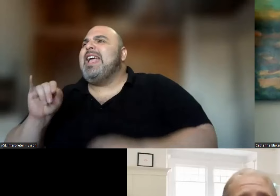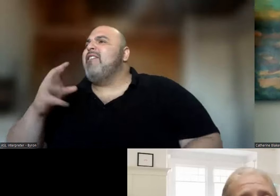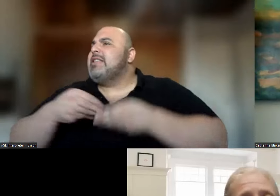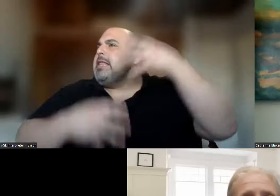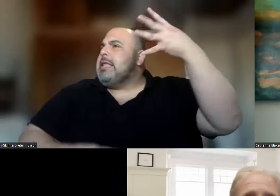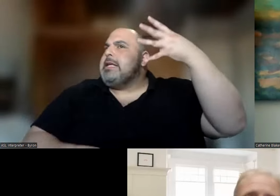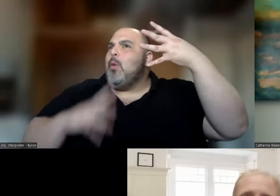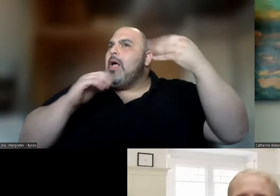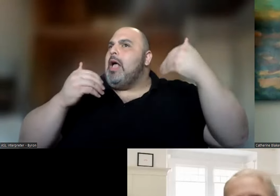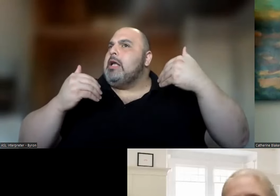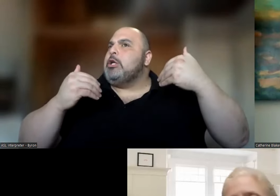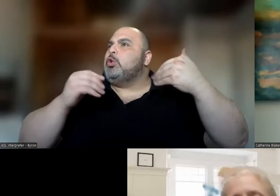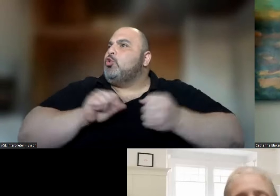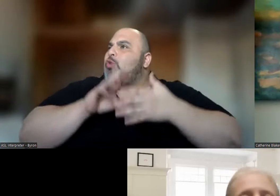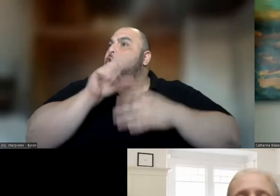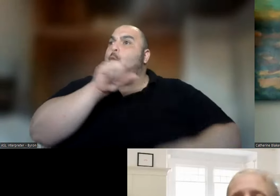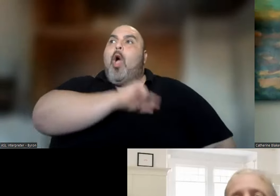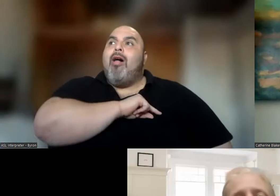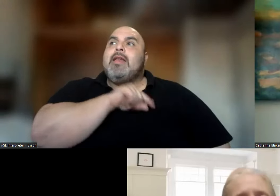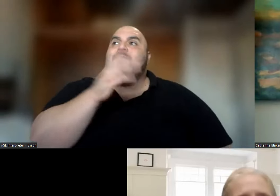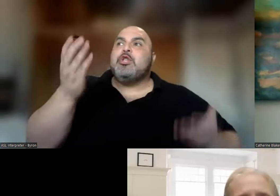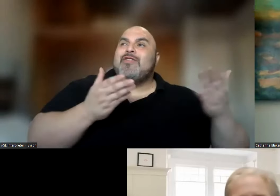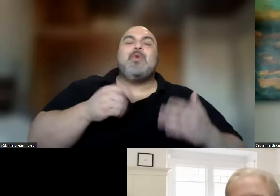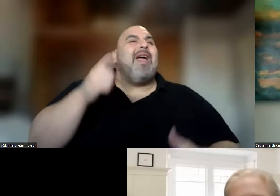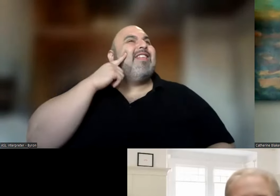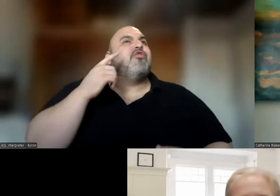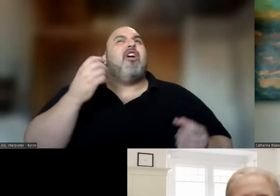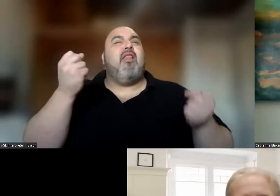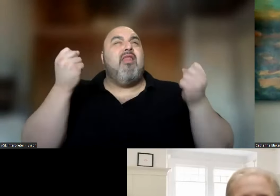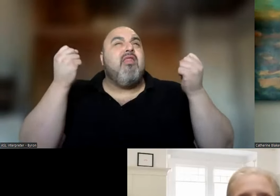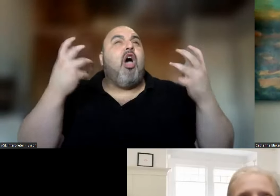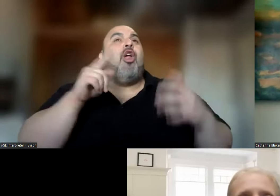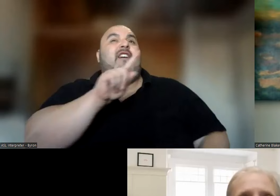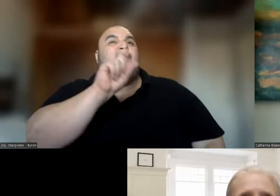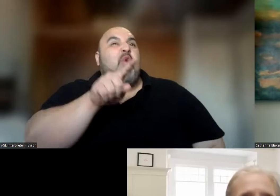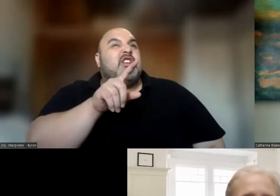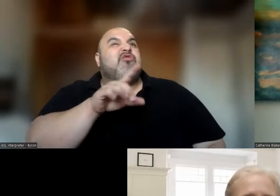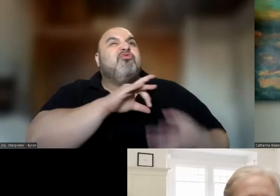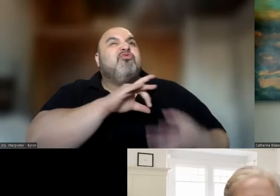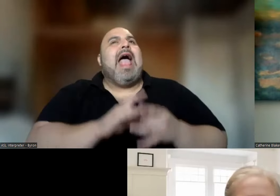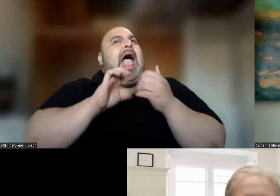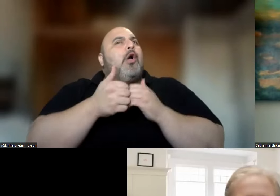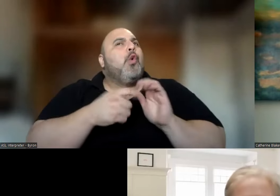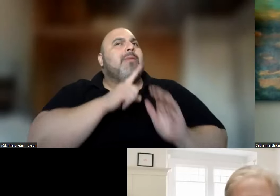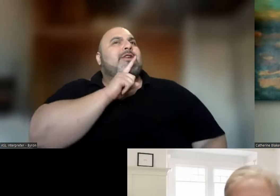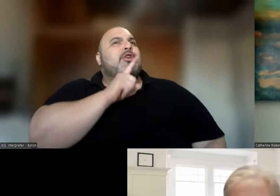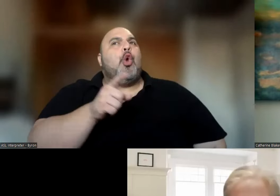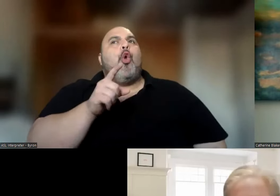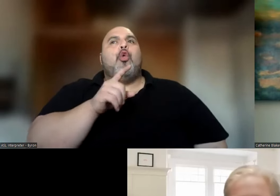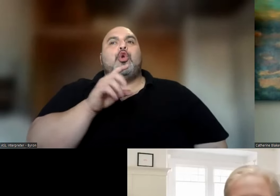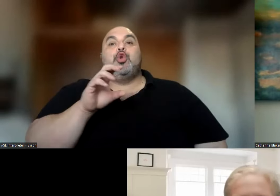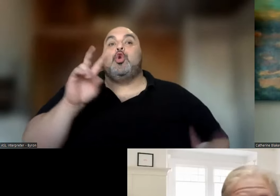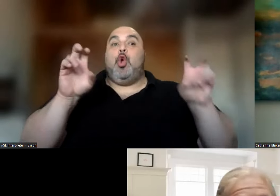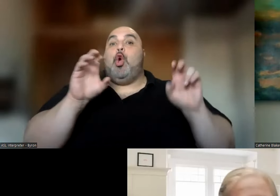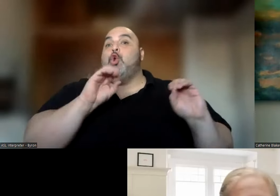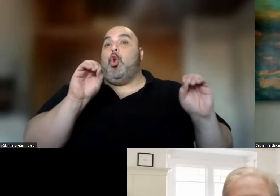it address the quality of these services? And so I just think there's a lot of questions around, how can we ensure that this no wrong door that we want